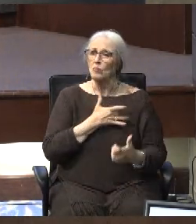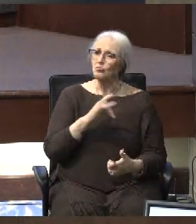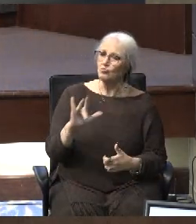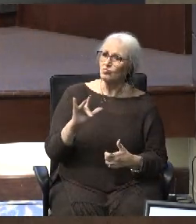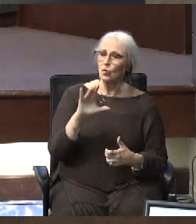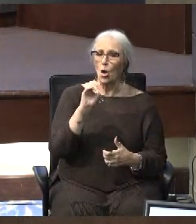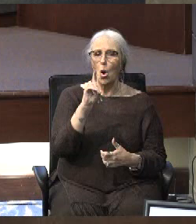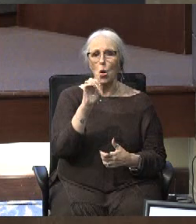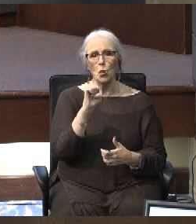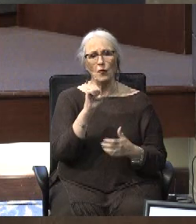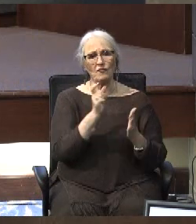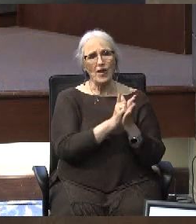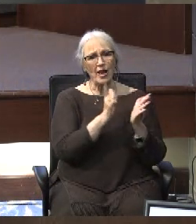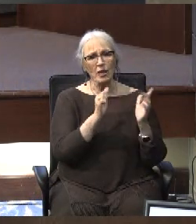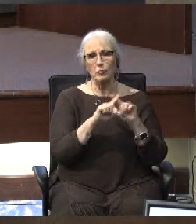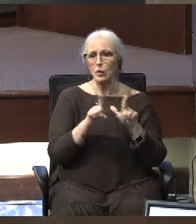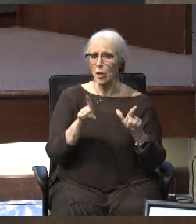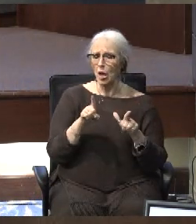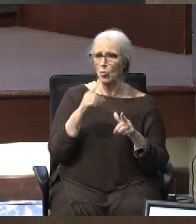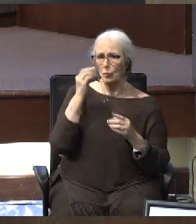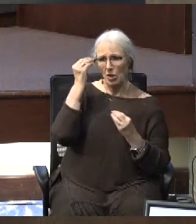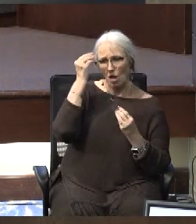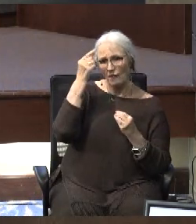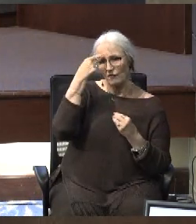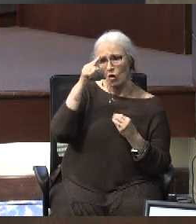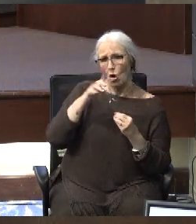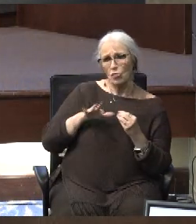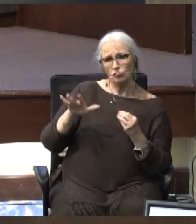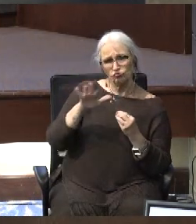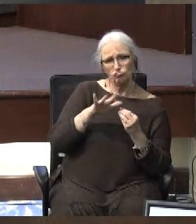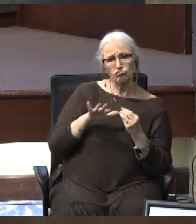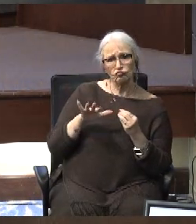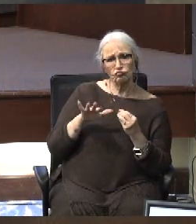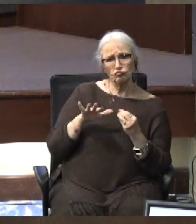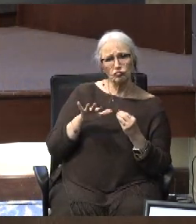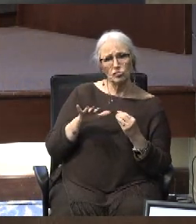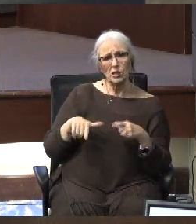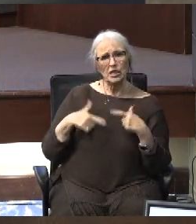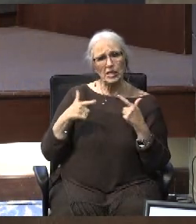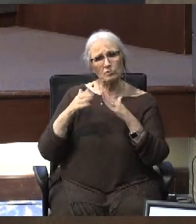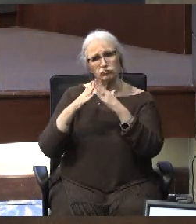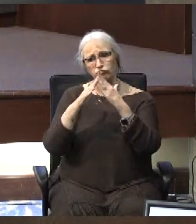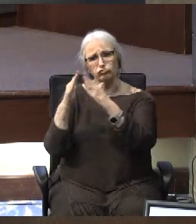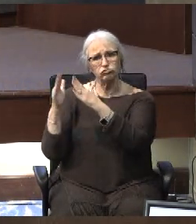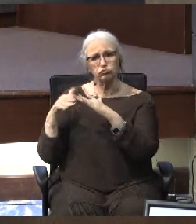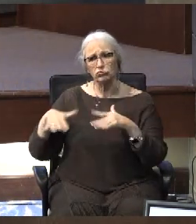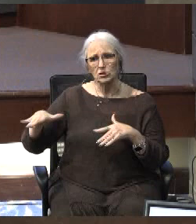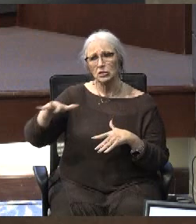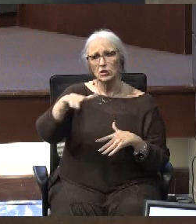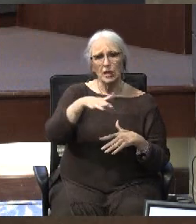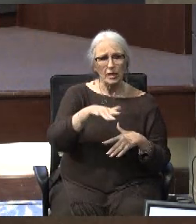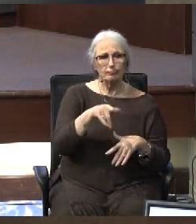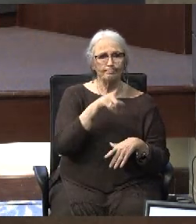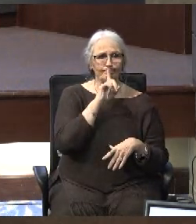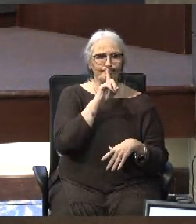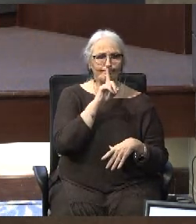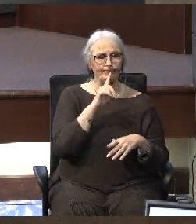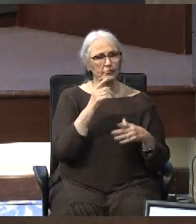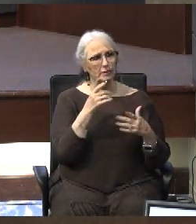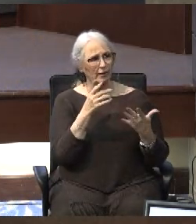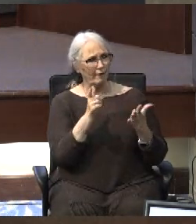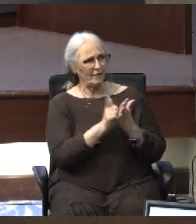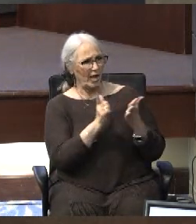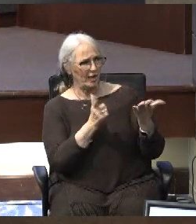code violators, but I also want to be thoughtful for the neighbors who are having to endure sometimes significant code violations,